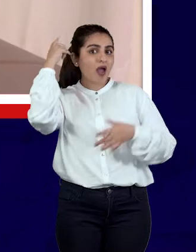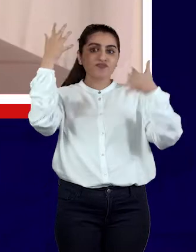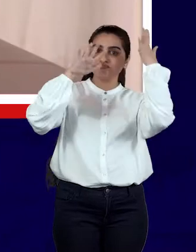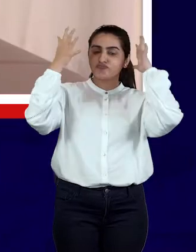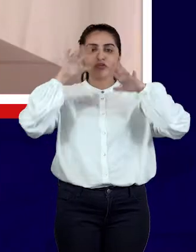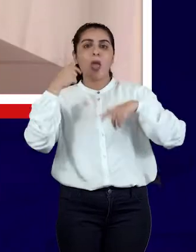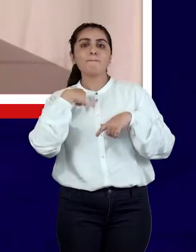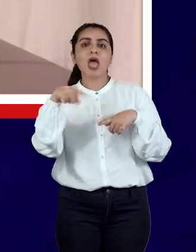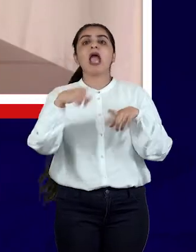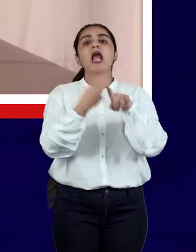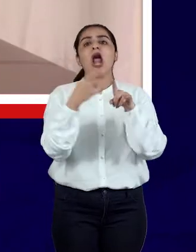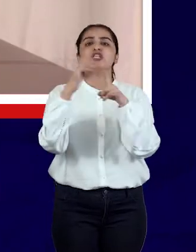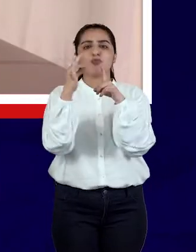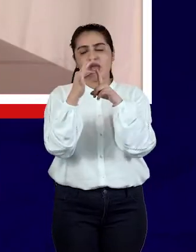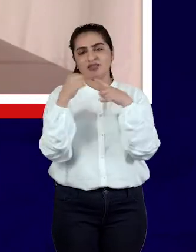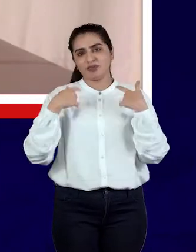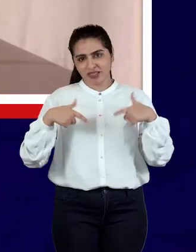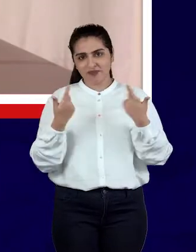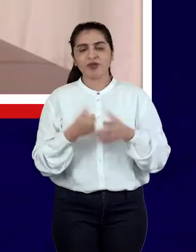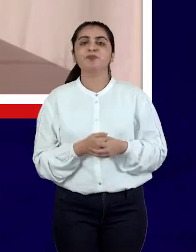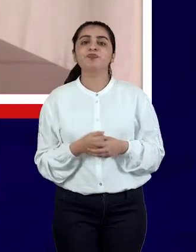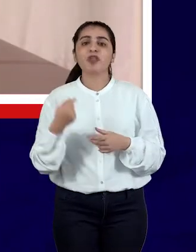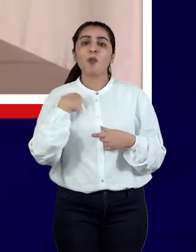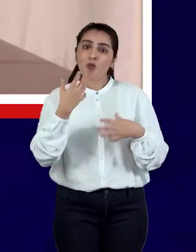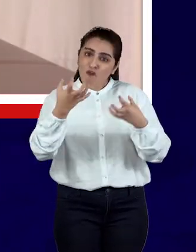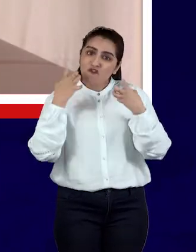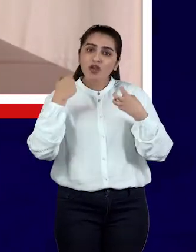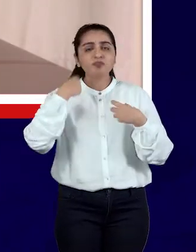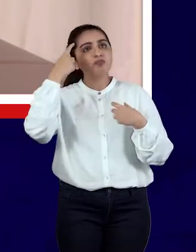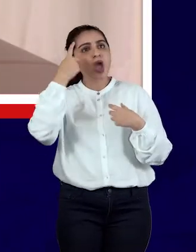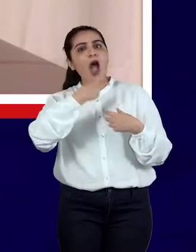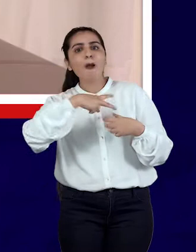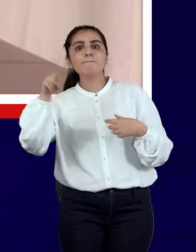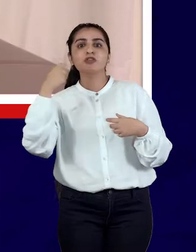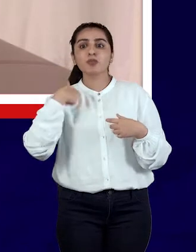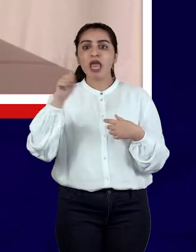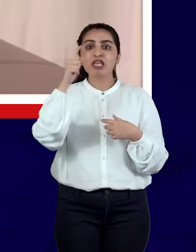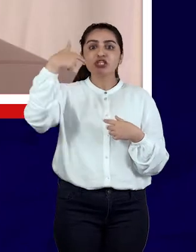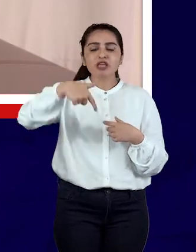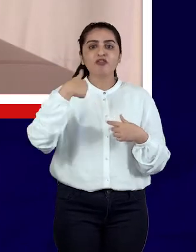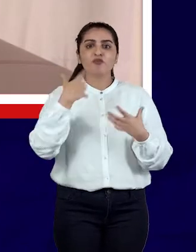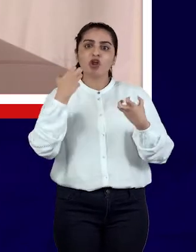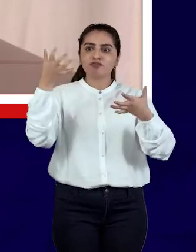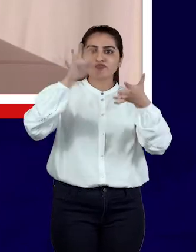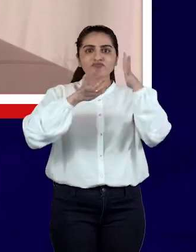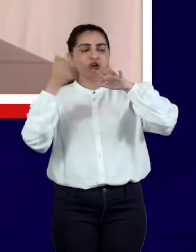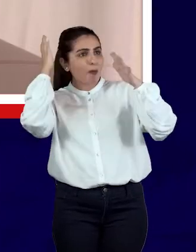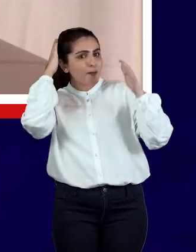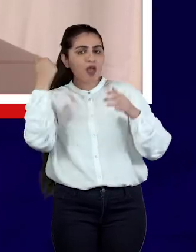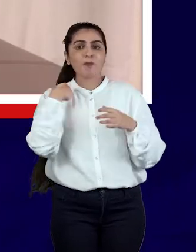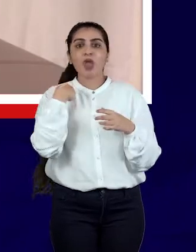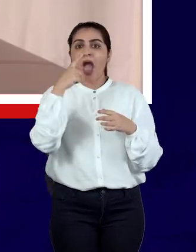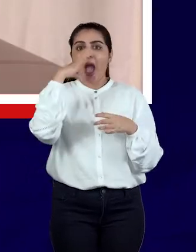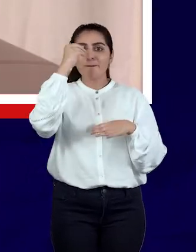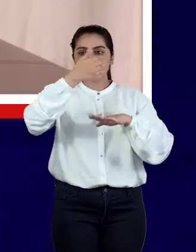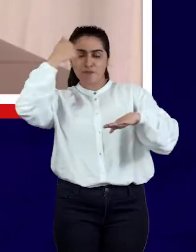I'm a hairstylist from Karachi, Pakistan. I knew I wanted to become a hairstylist at the age of 7. You see, I would sit behind